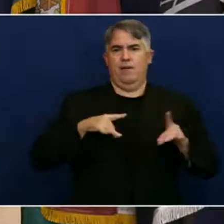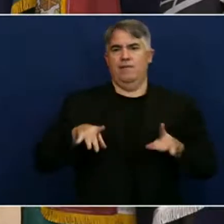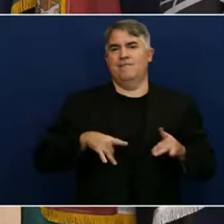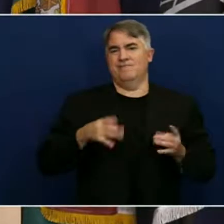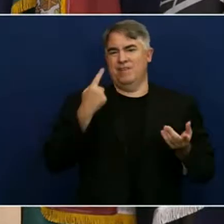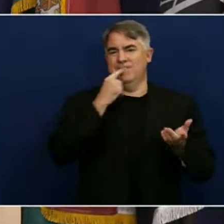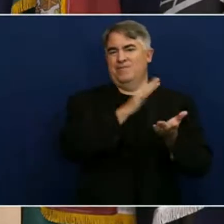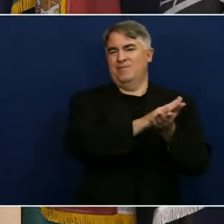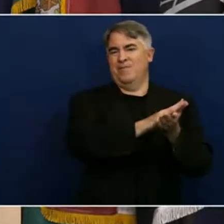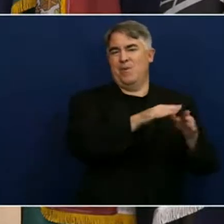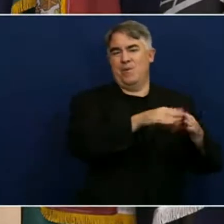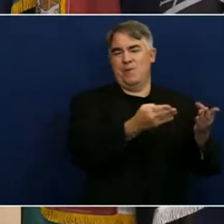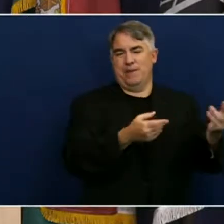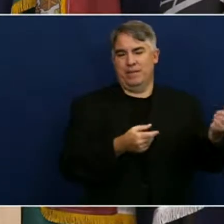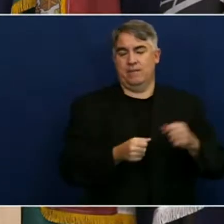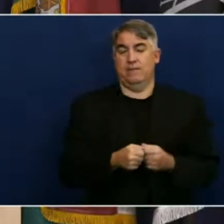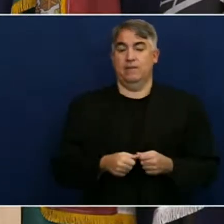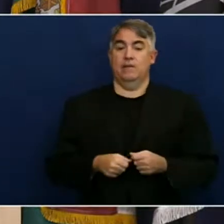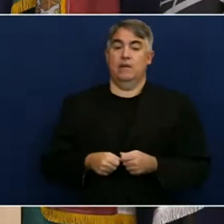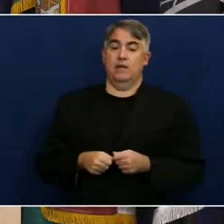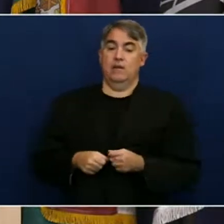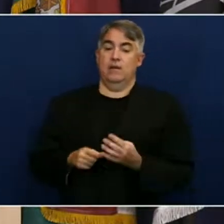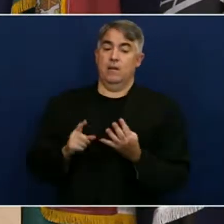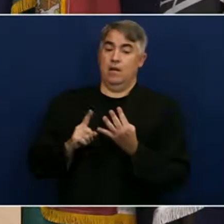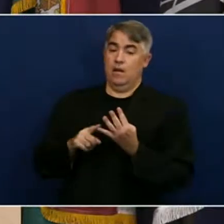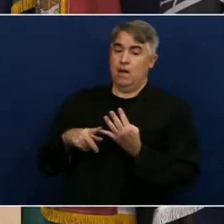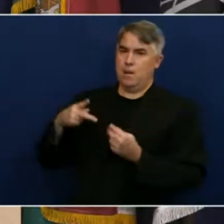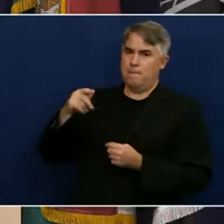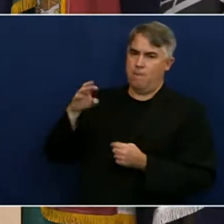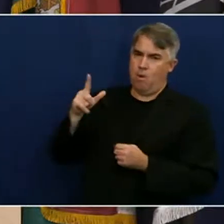This call is from Paul Sisson with the San Diego Union Tribune.